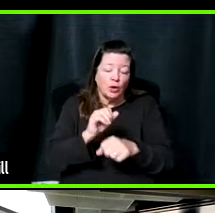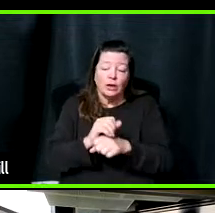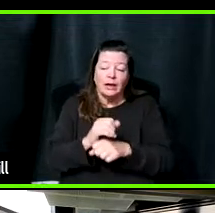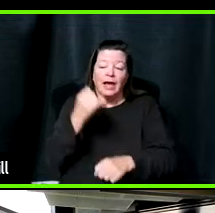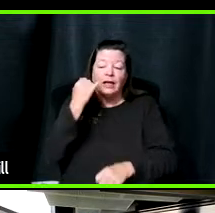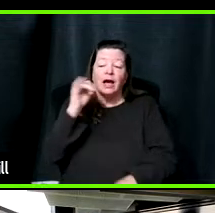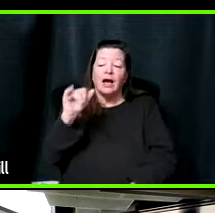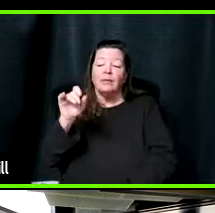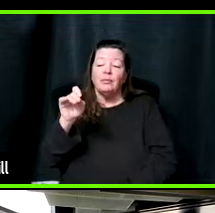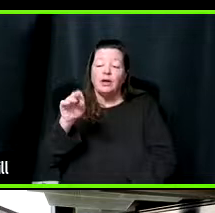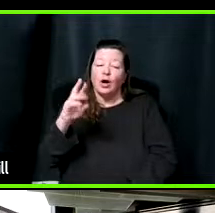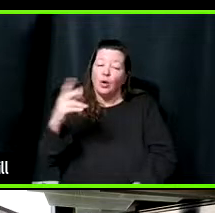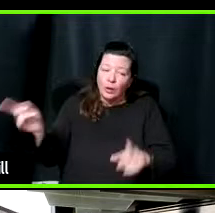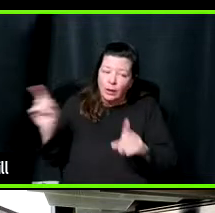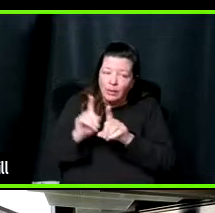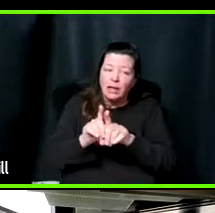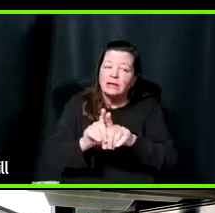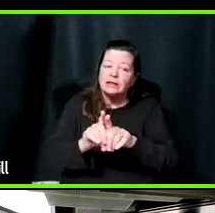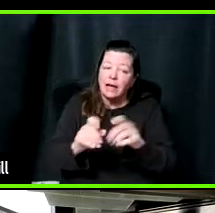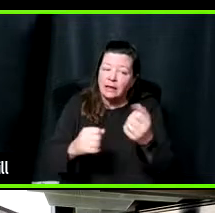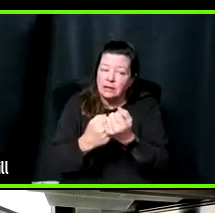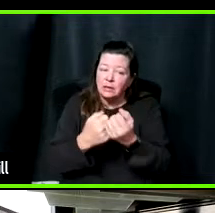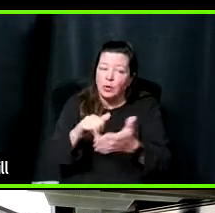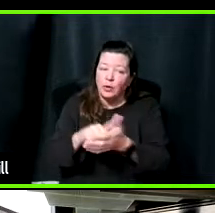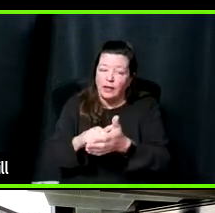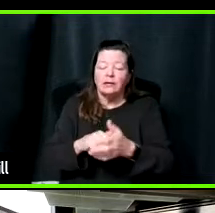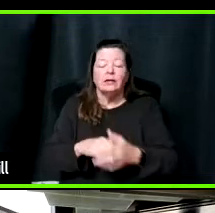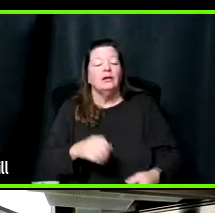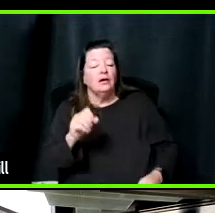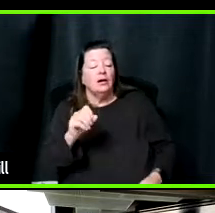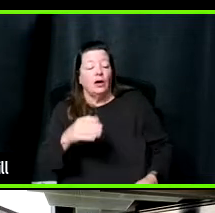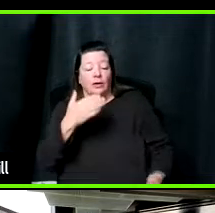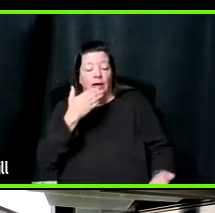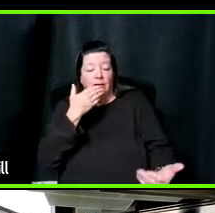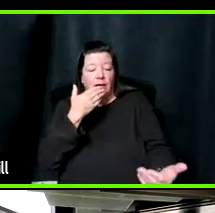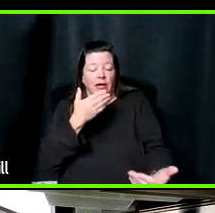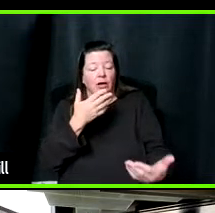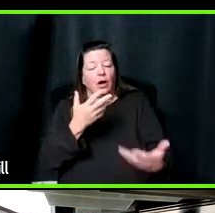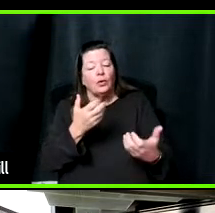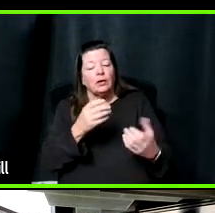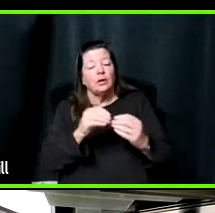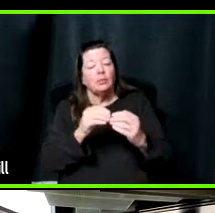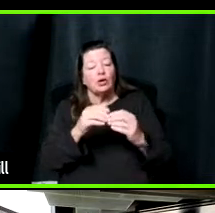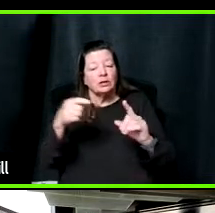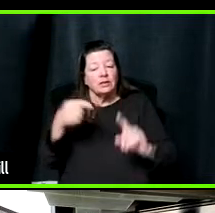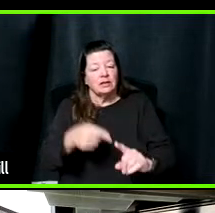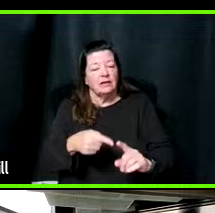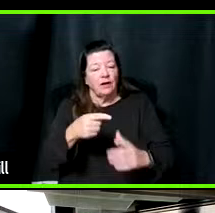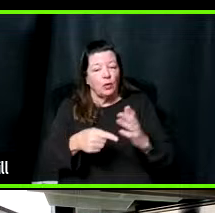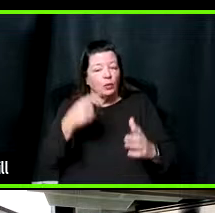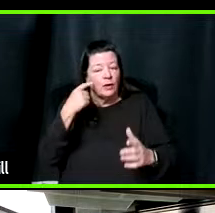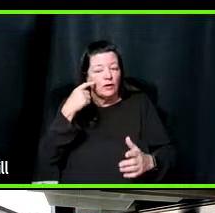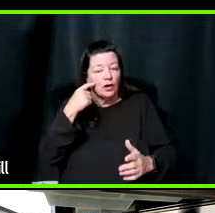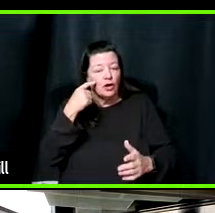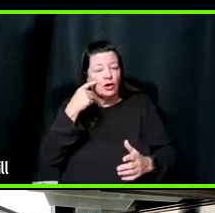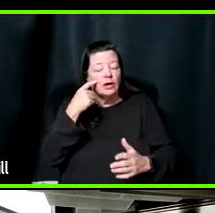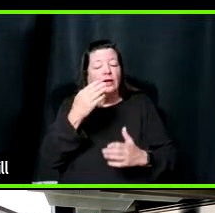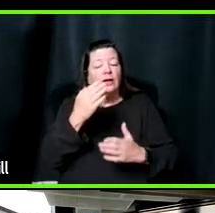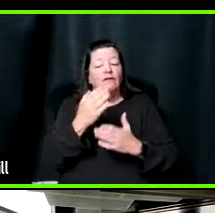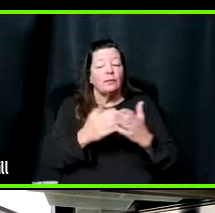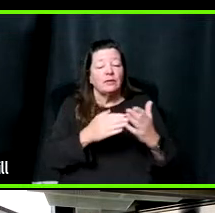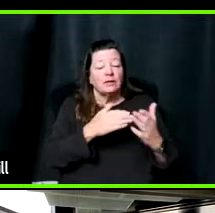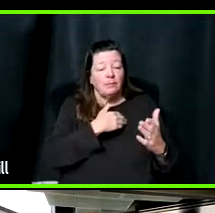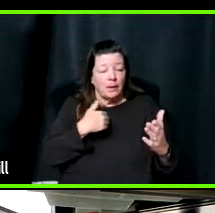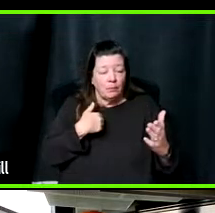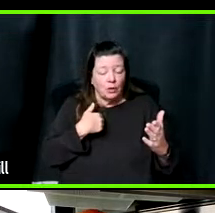alongside of that. Awesome, thank you. I guess I'll just be more specific in what we've heard from community members on the project